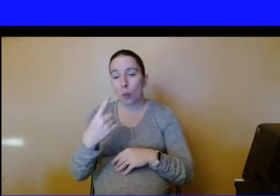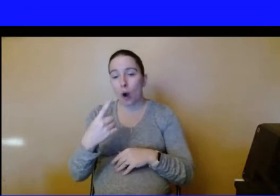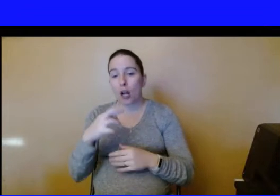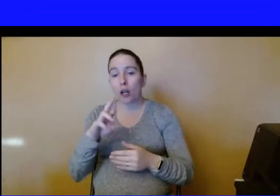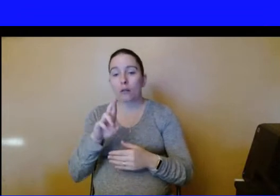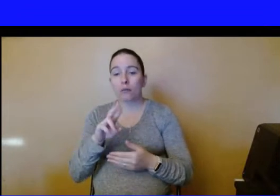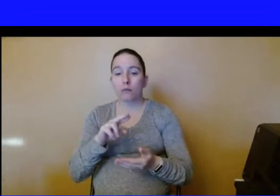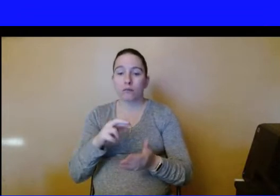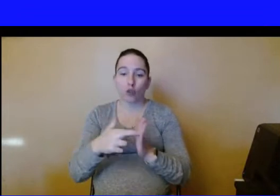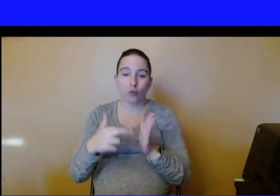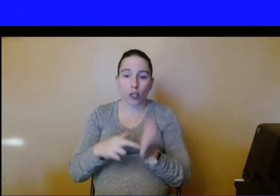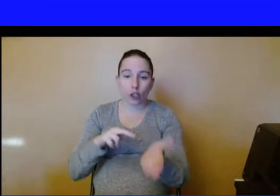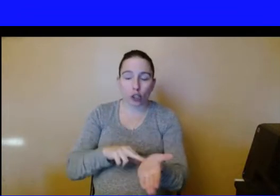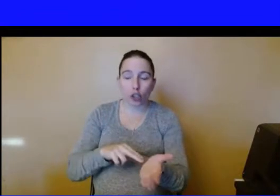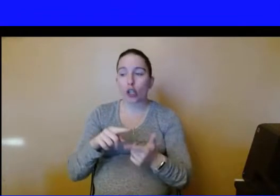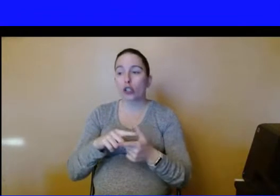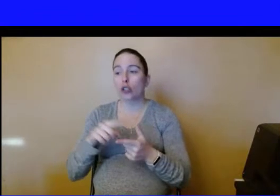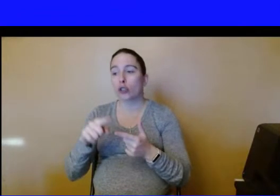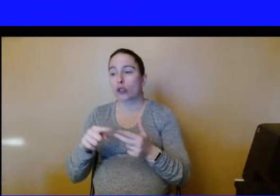$17,977,600.